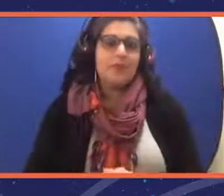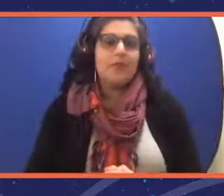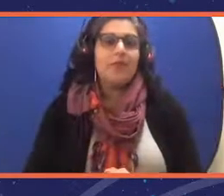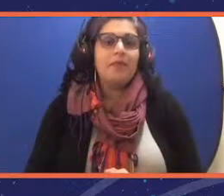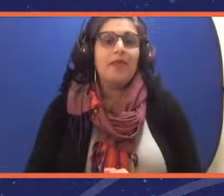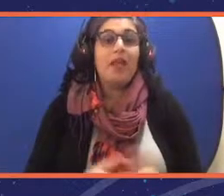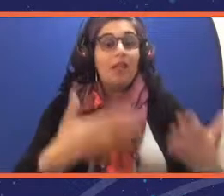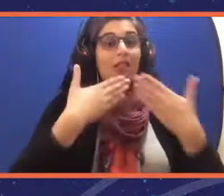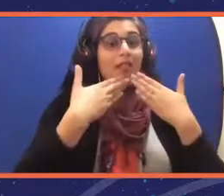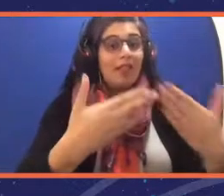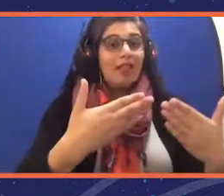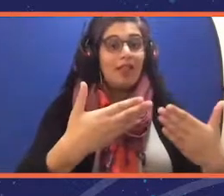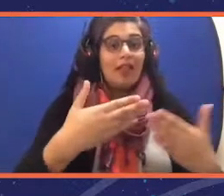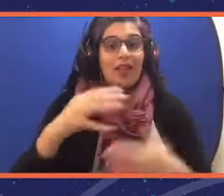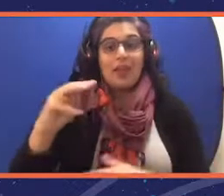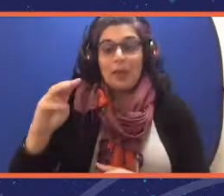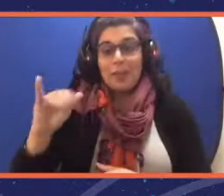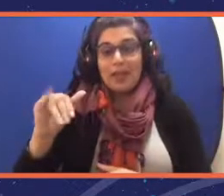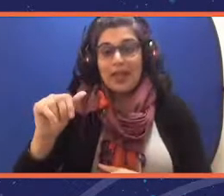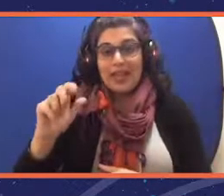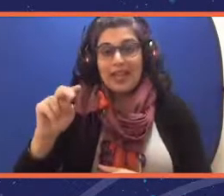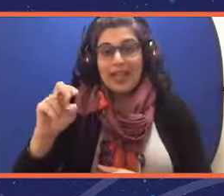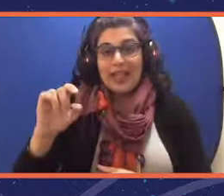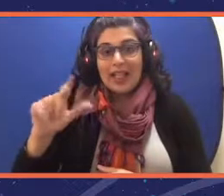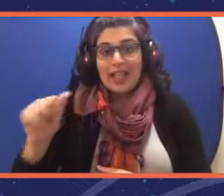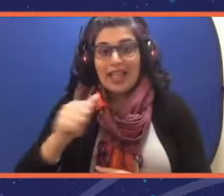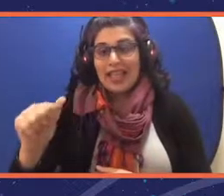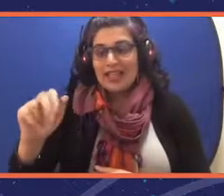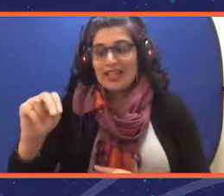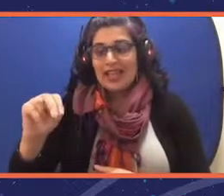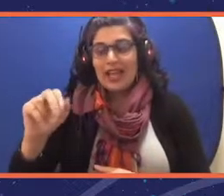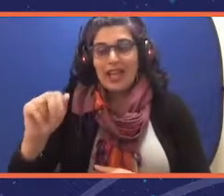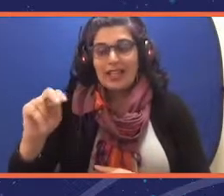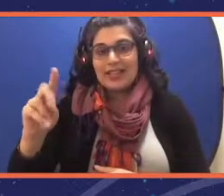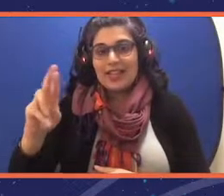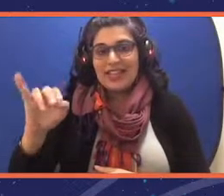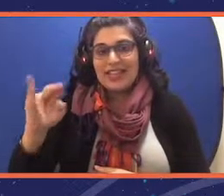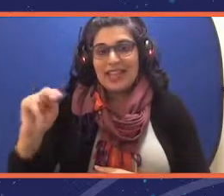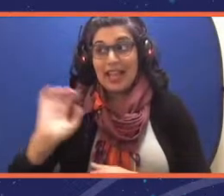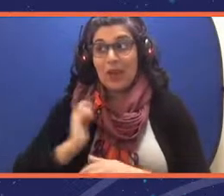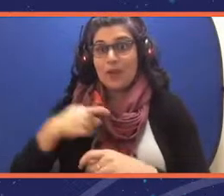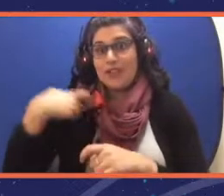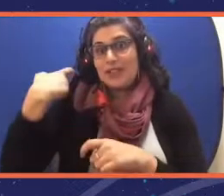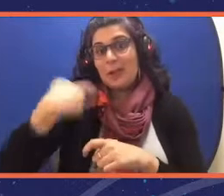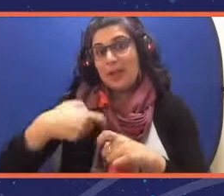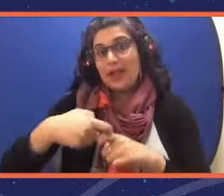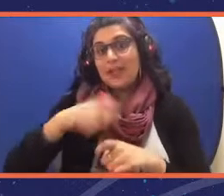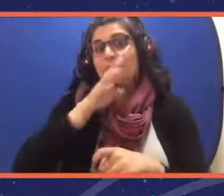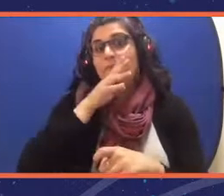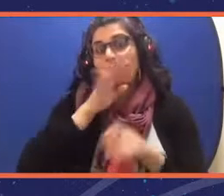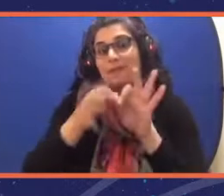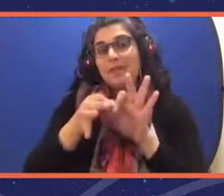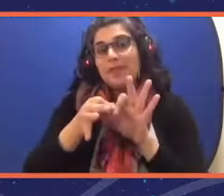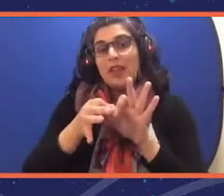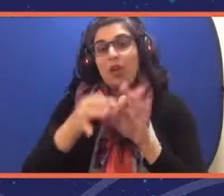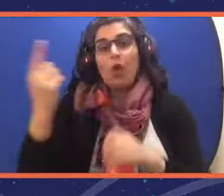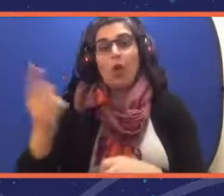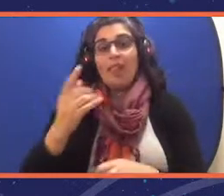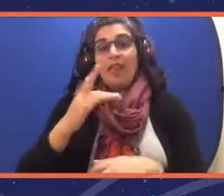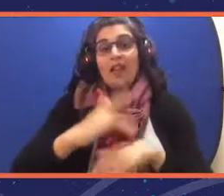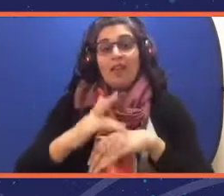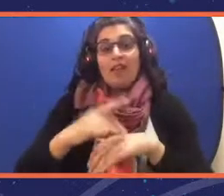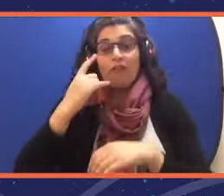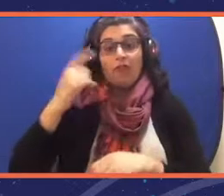Thank you to Marianella and Andreina. They're our Spanish interpreters today. The Spanish interpretation is only available for